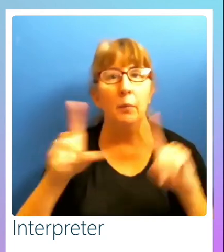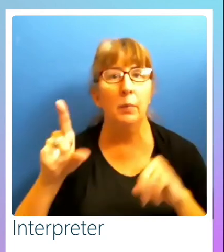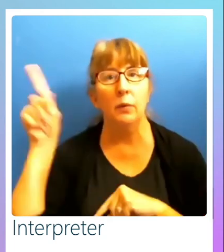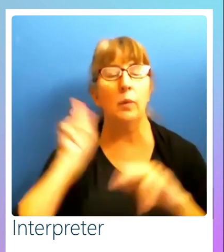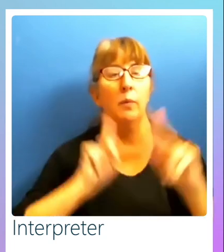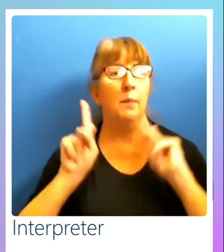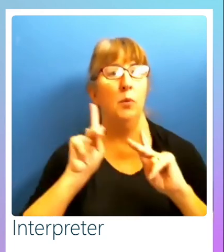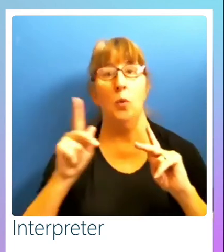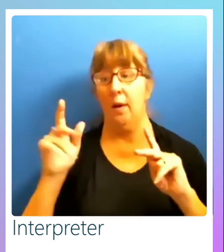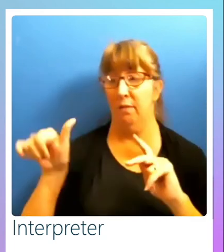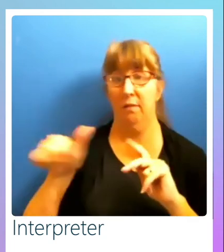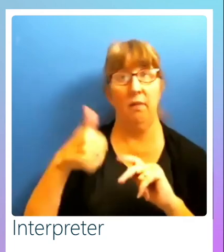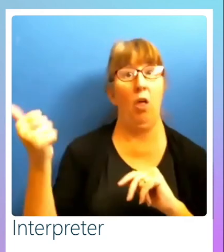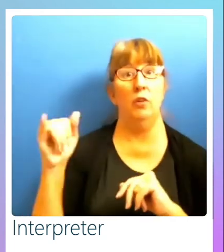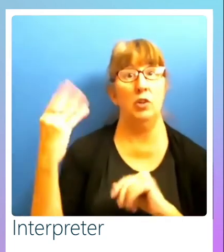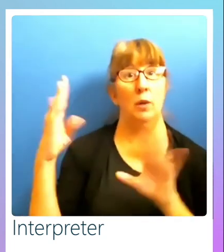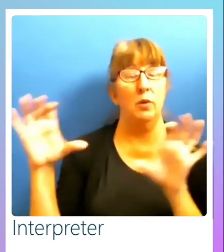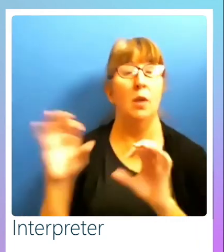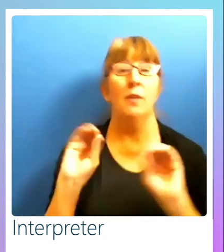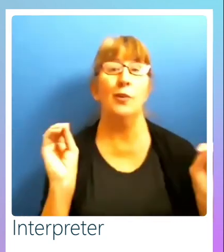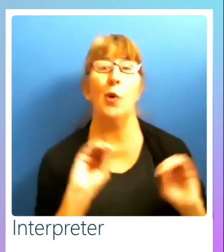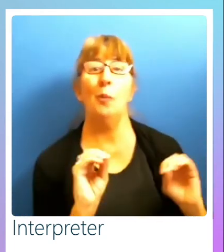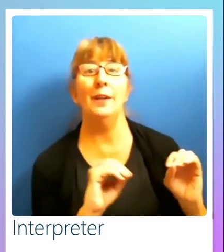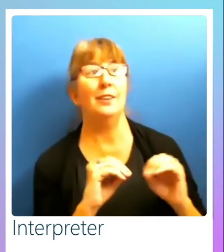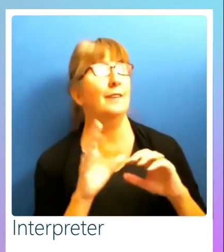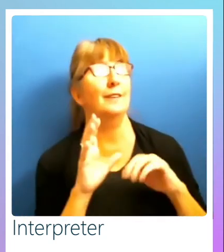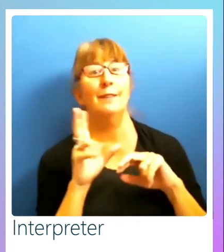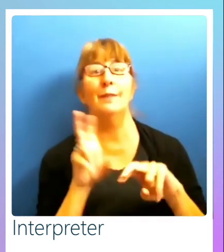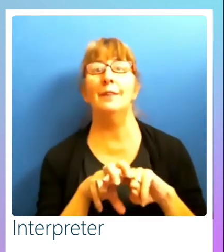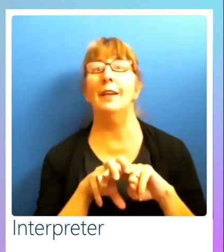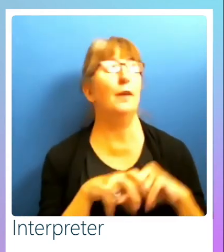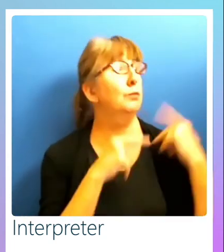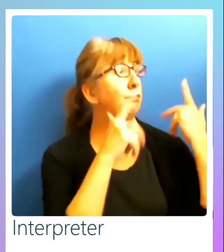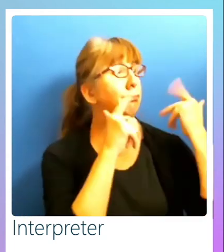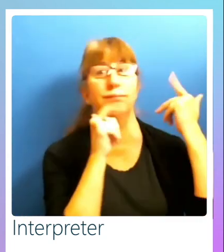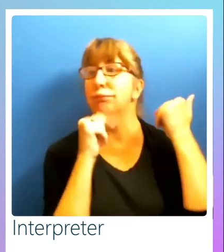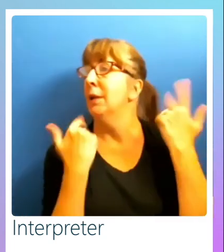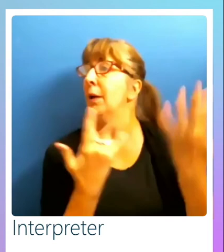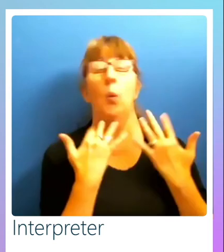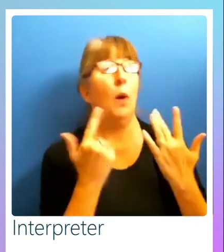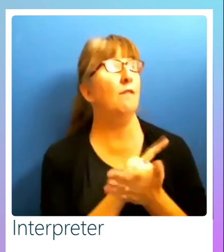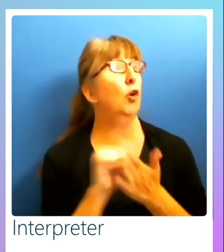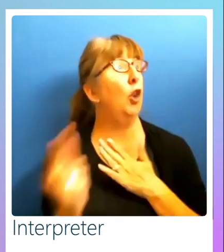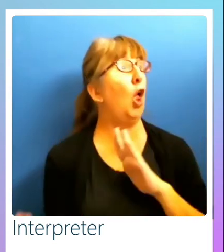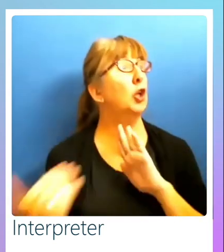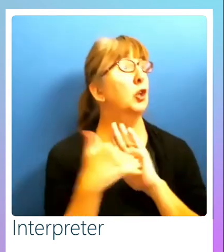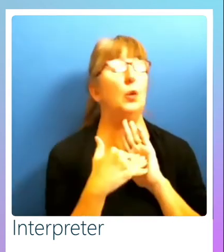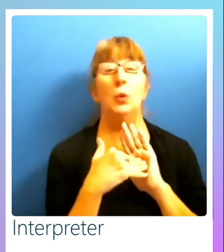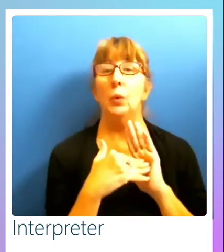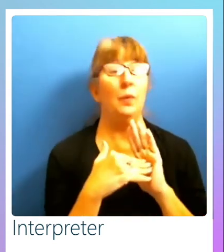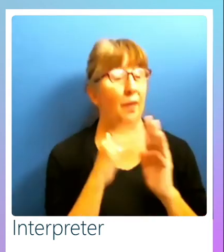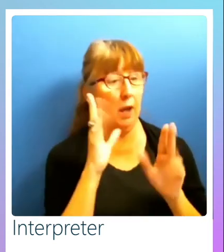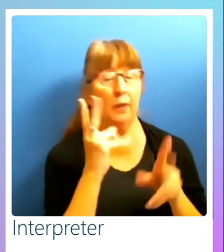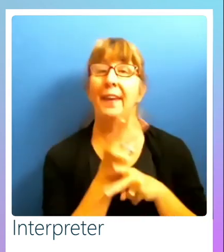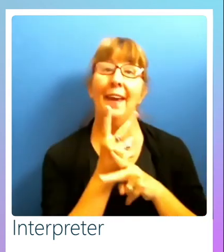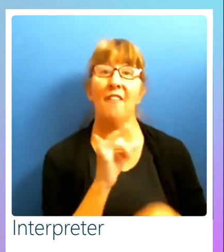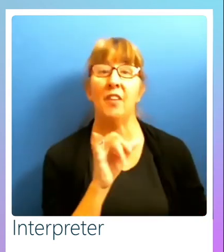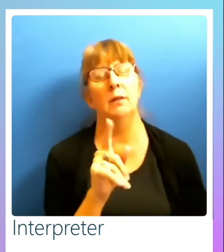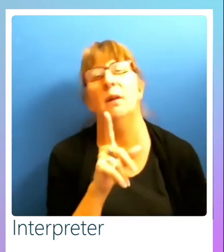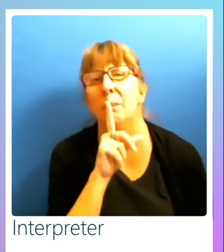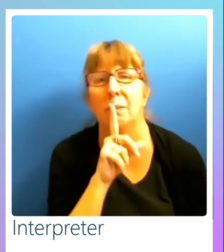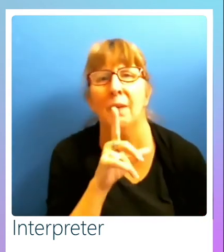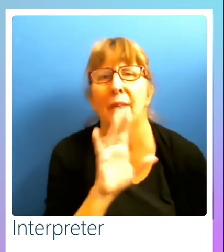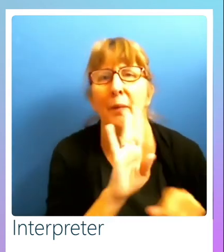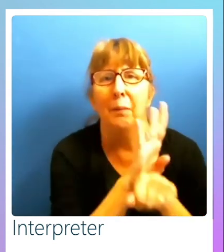you know, other jobs to do. There's nobody just sitting around at your company saying, okay, waiting on a lawsuit when it gets in here, I'm going to take care of those records, right, and these people all have other